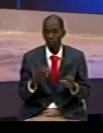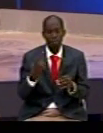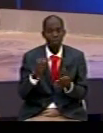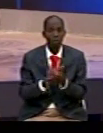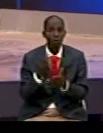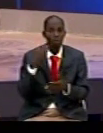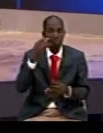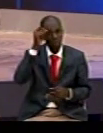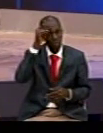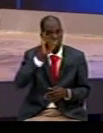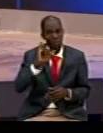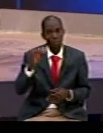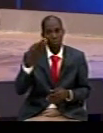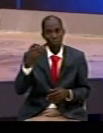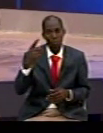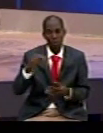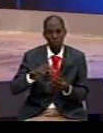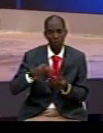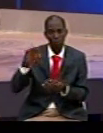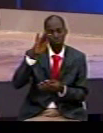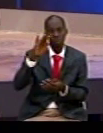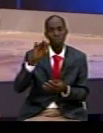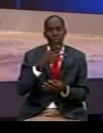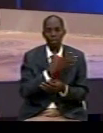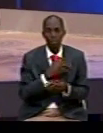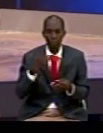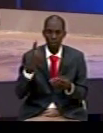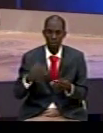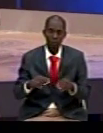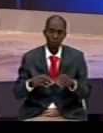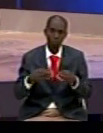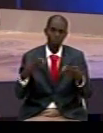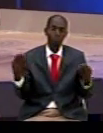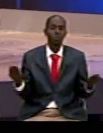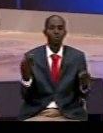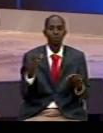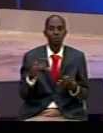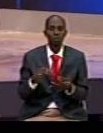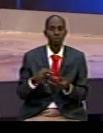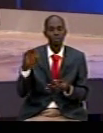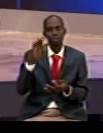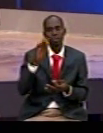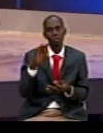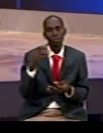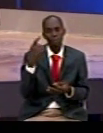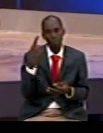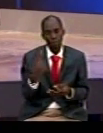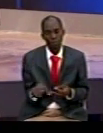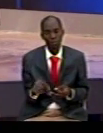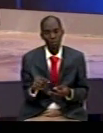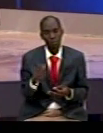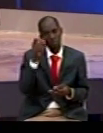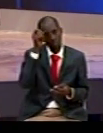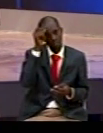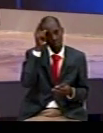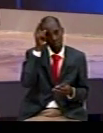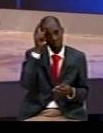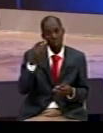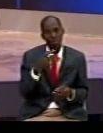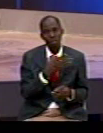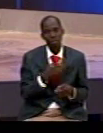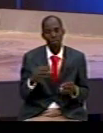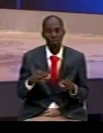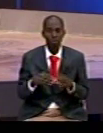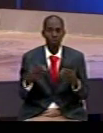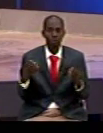Spirit and the disclosure of the Spirit. The discerned, disclosed